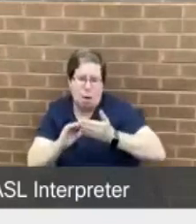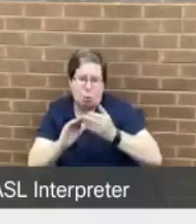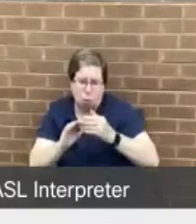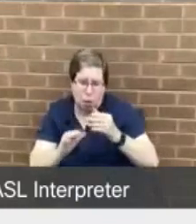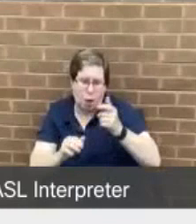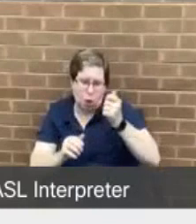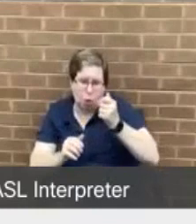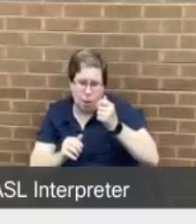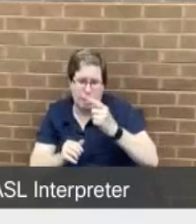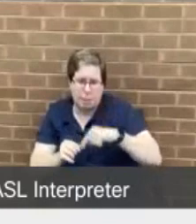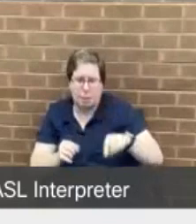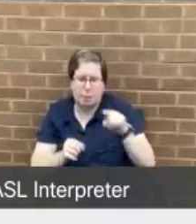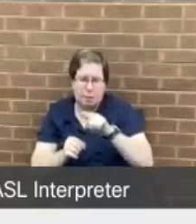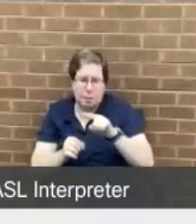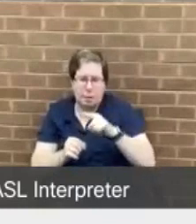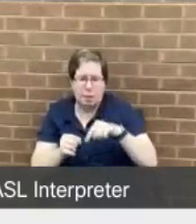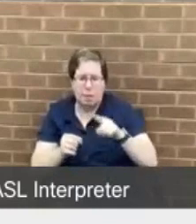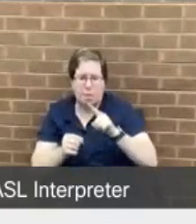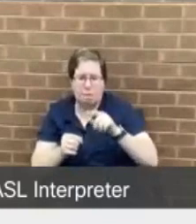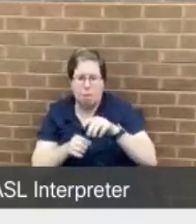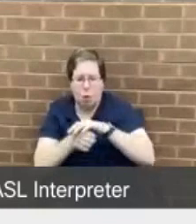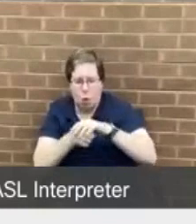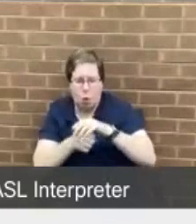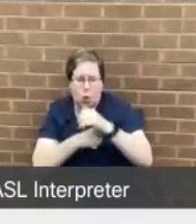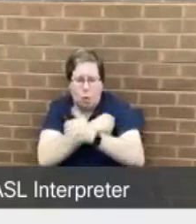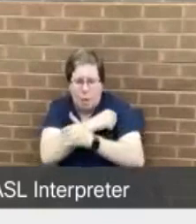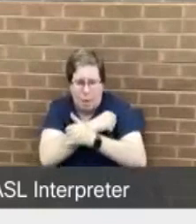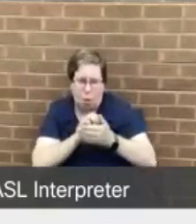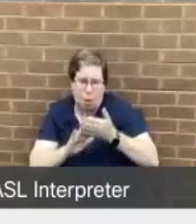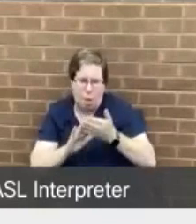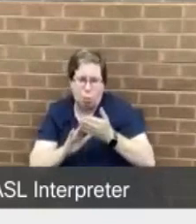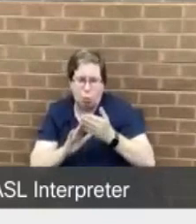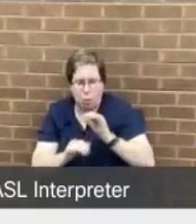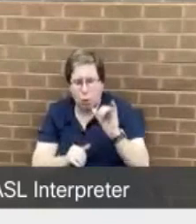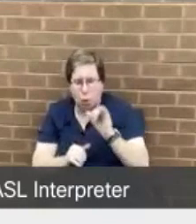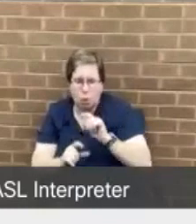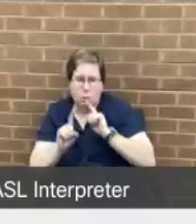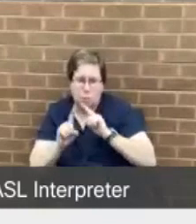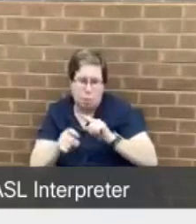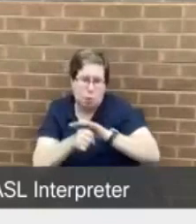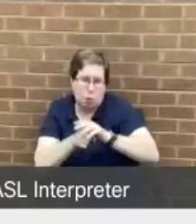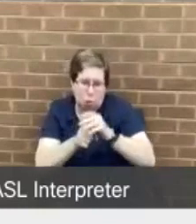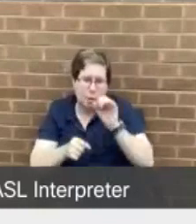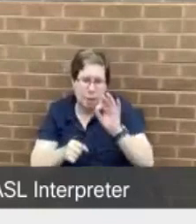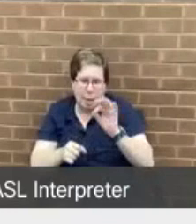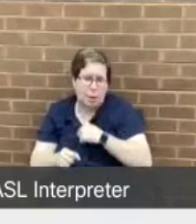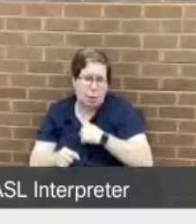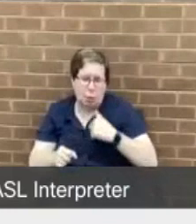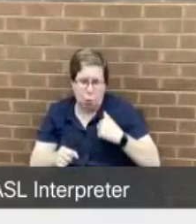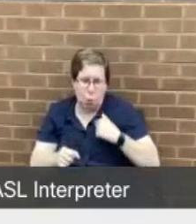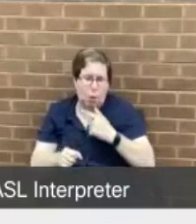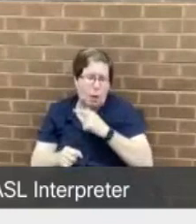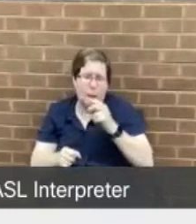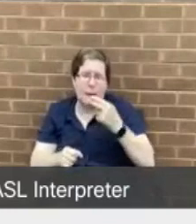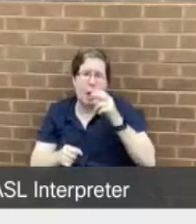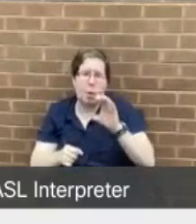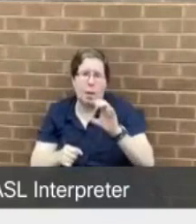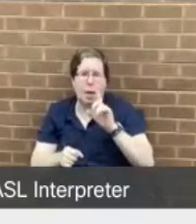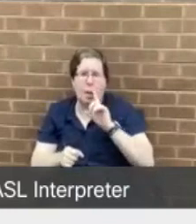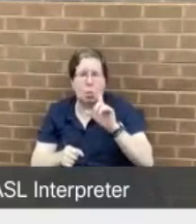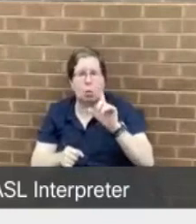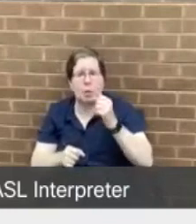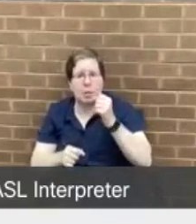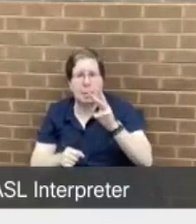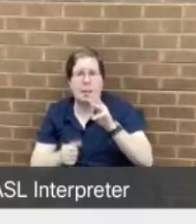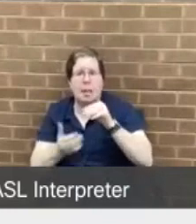to support the county's local transit operation. And in response to the COVID-19 pandemic, Howard County will receive nearly